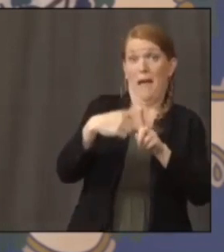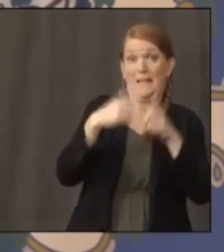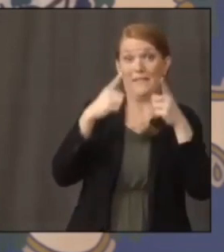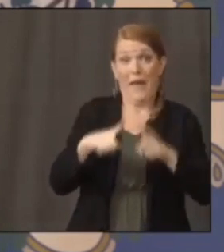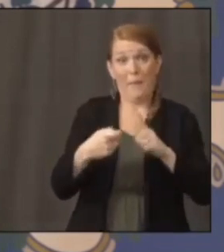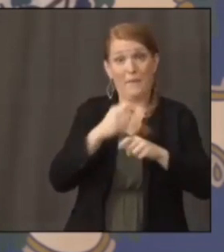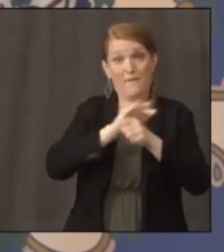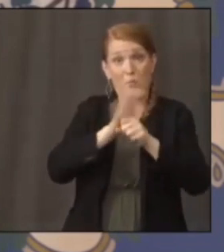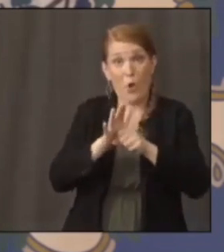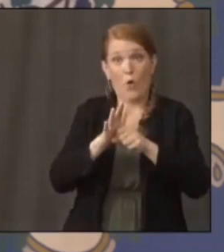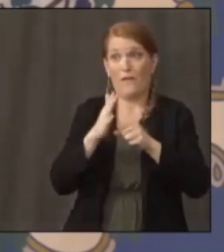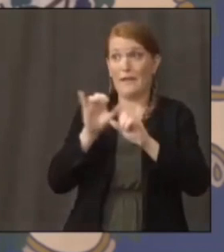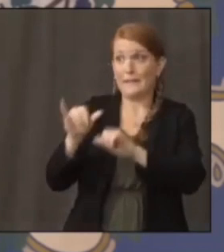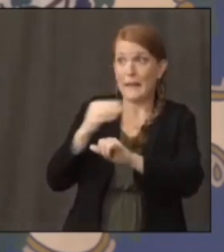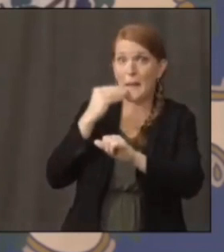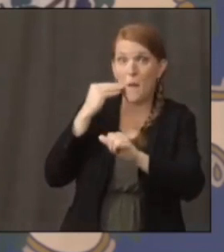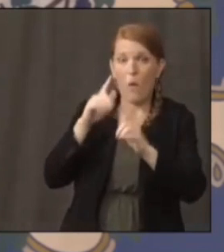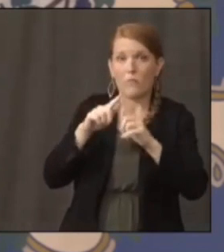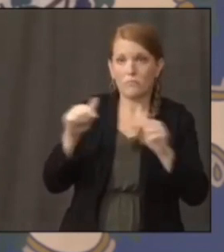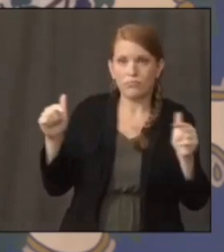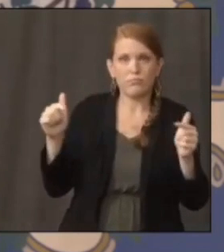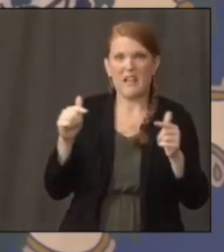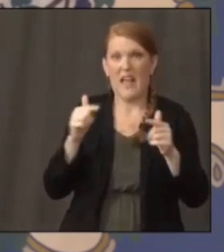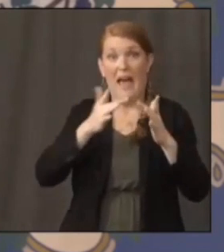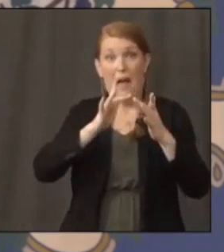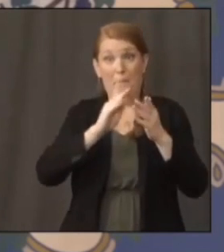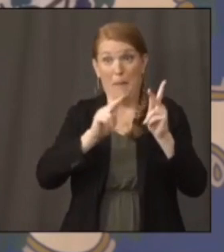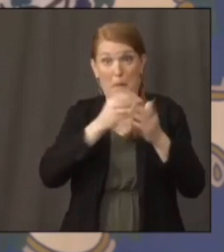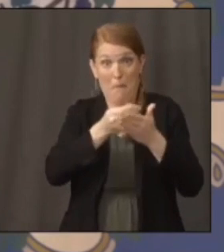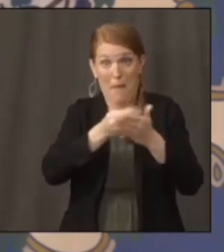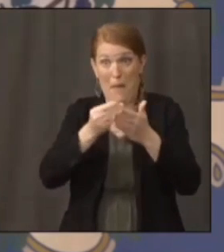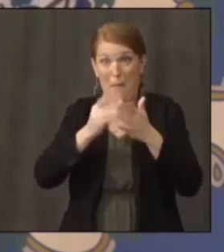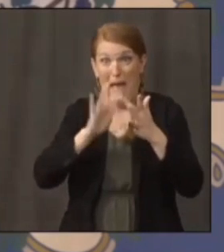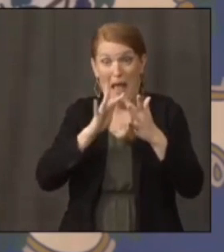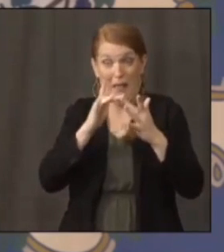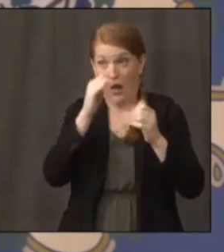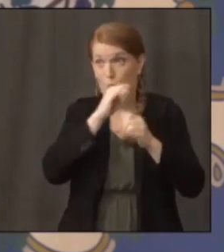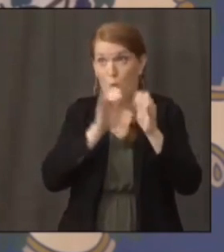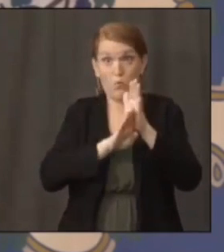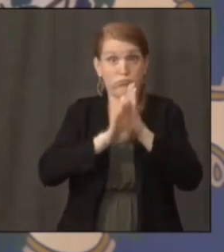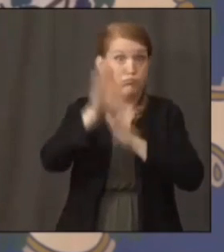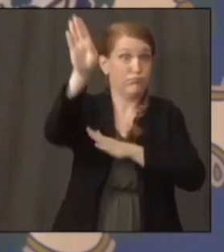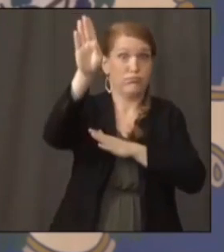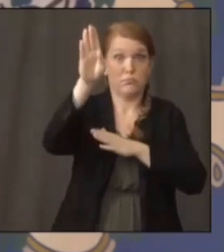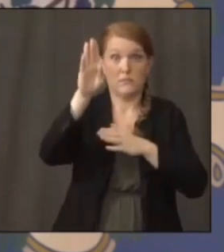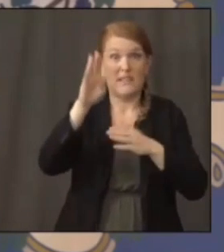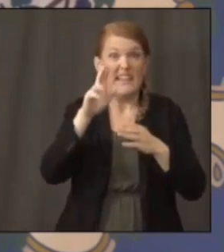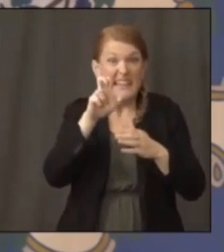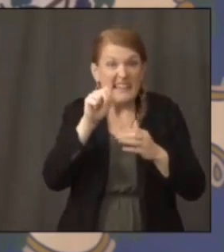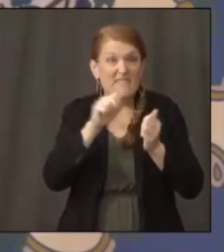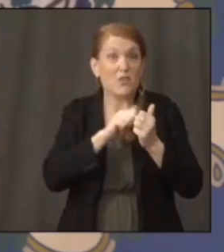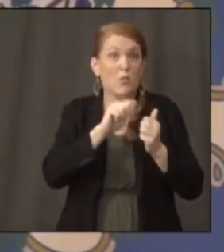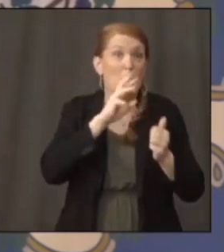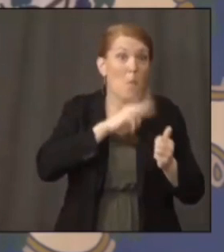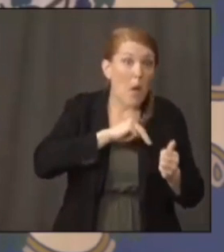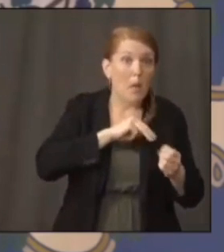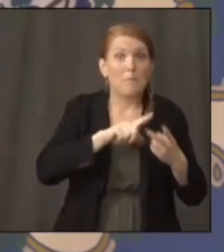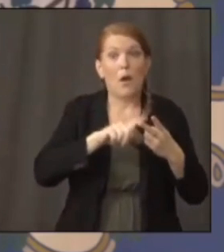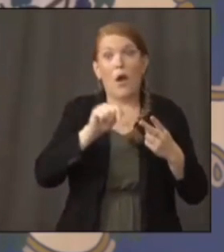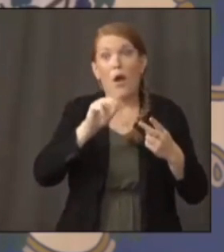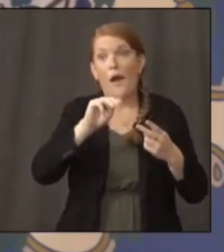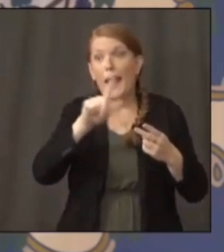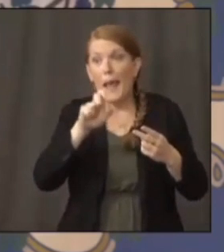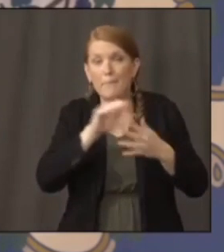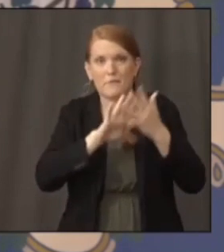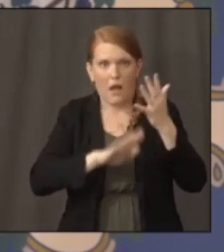Walmart are going gangbusters. And I have a feeling that's going to continue even after COVID.